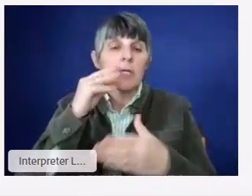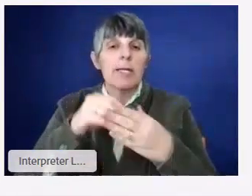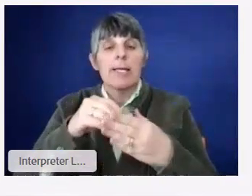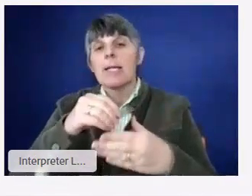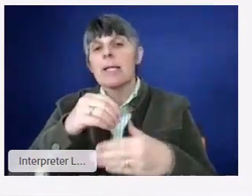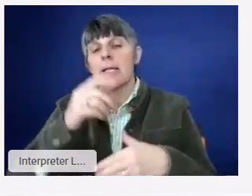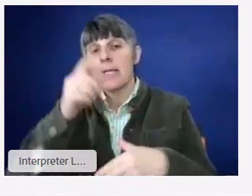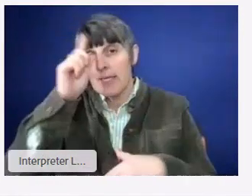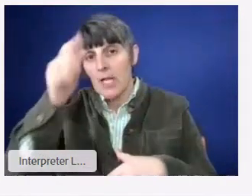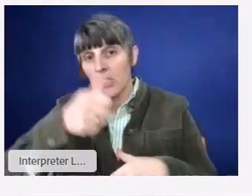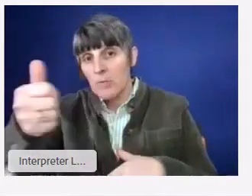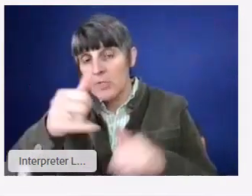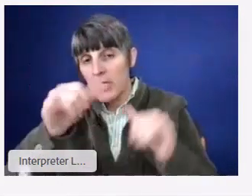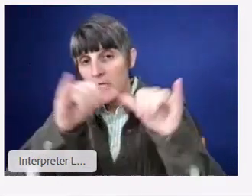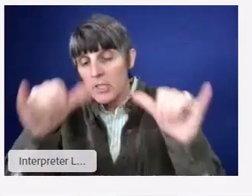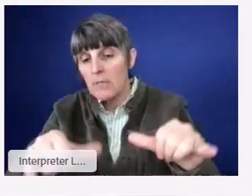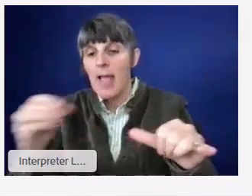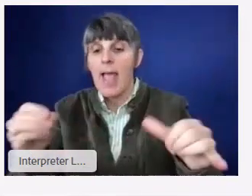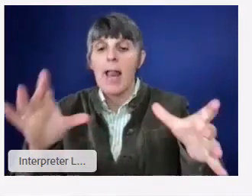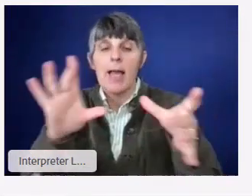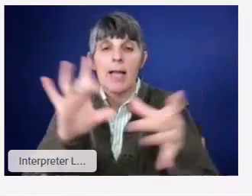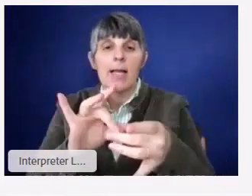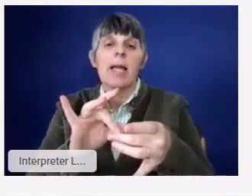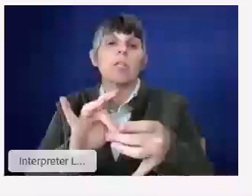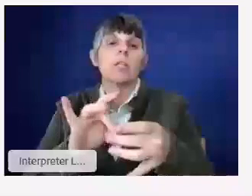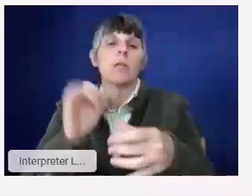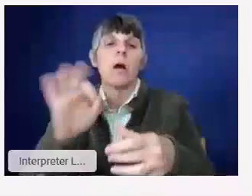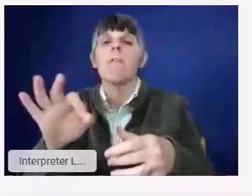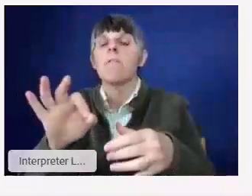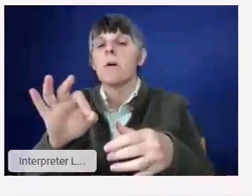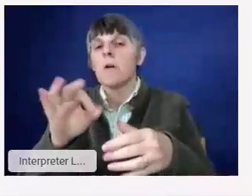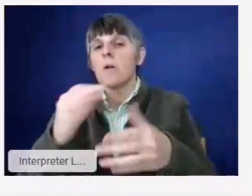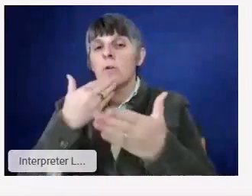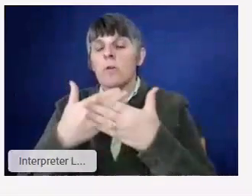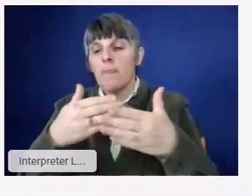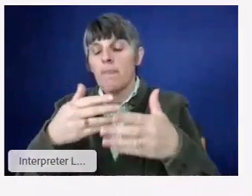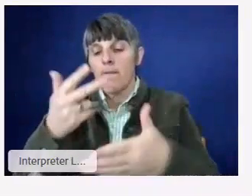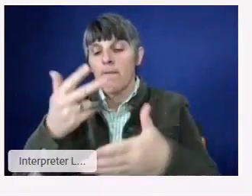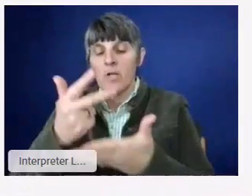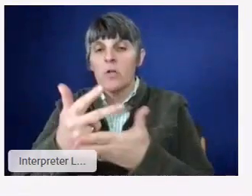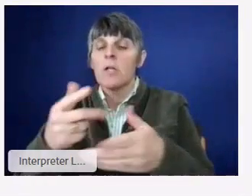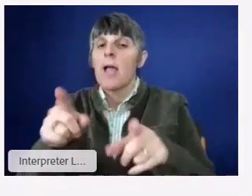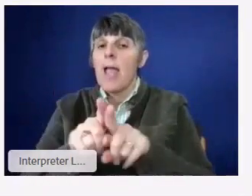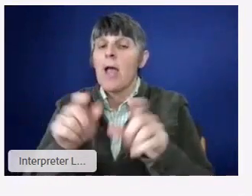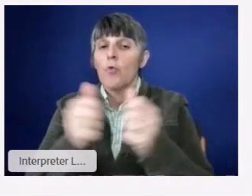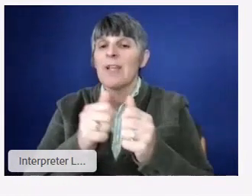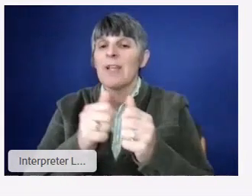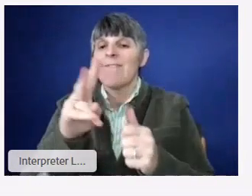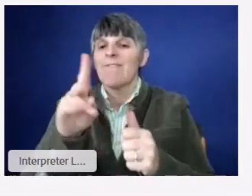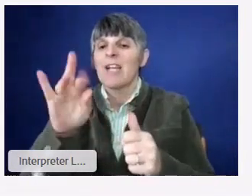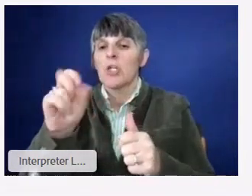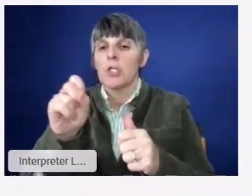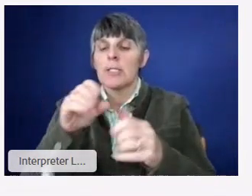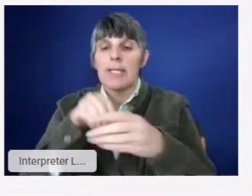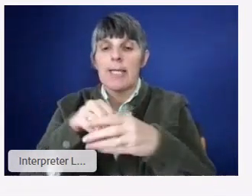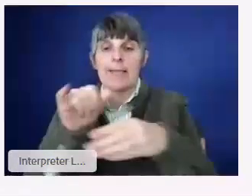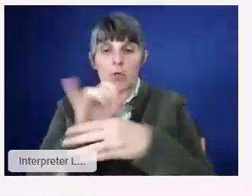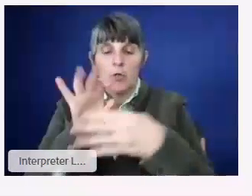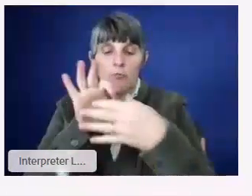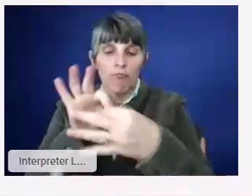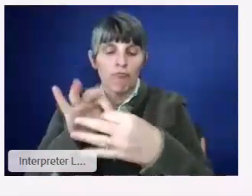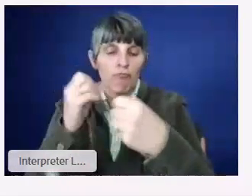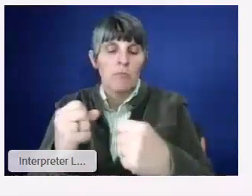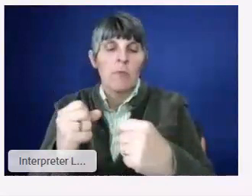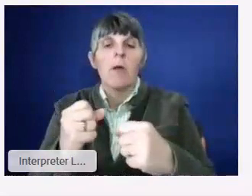transportation systems and connected and autonomous vehicles, and strong relationships with vendors in these industries. Both of these groups also have